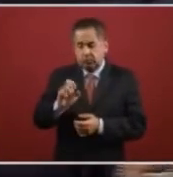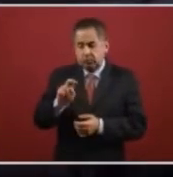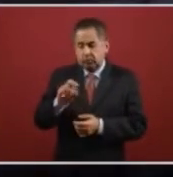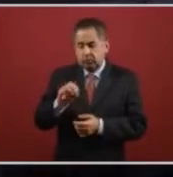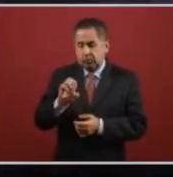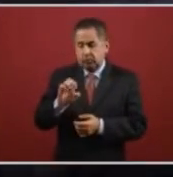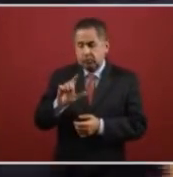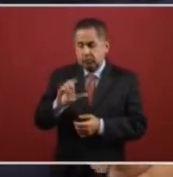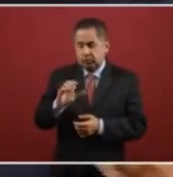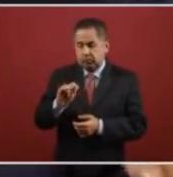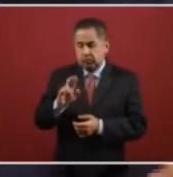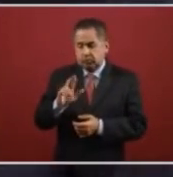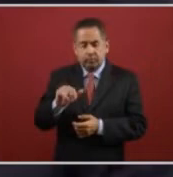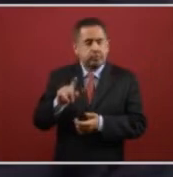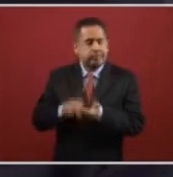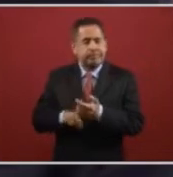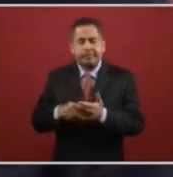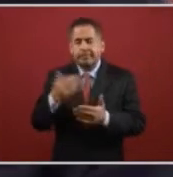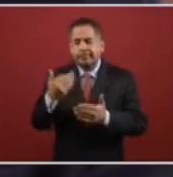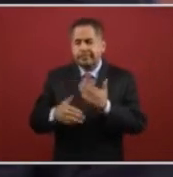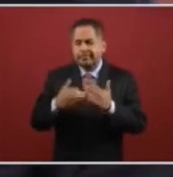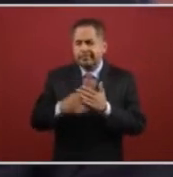thermoelectricity.